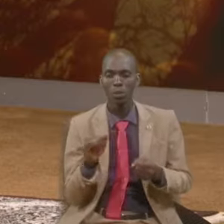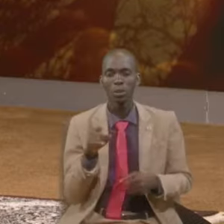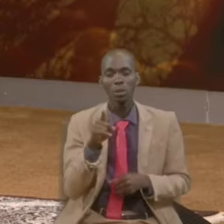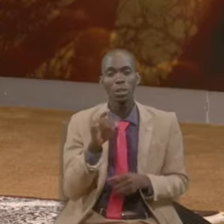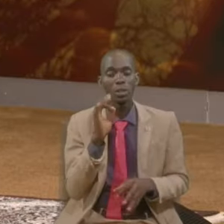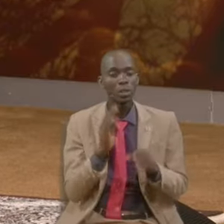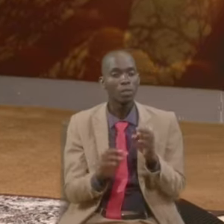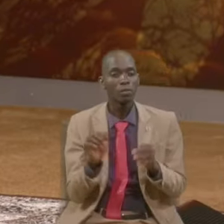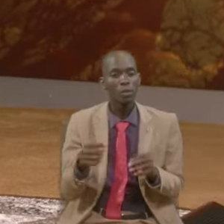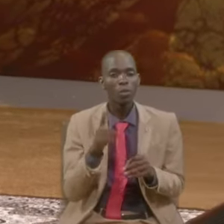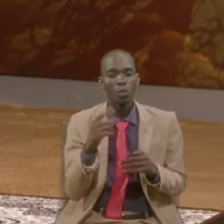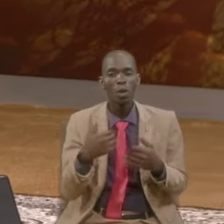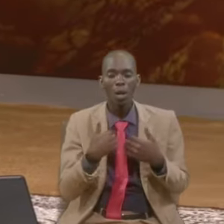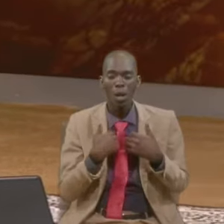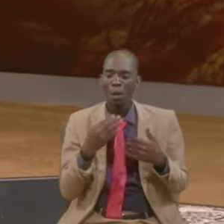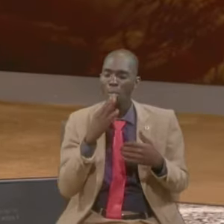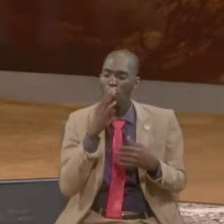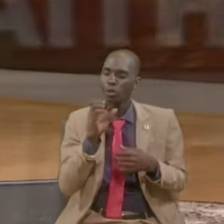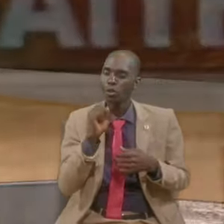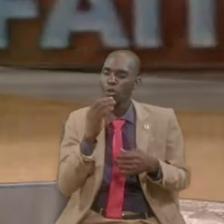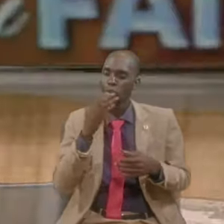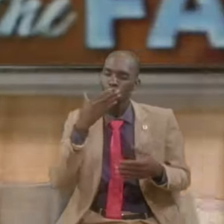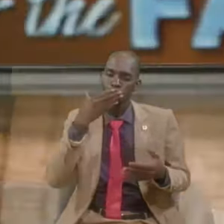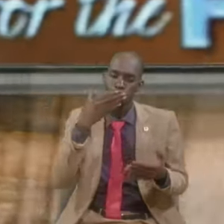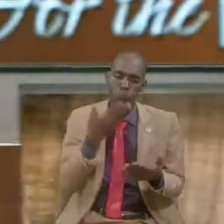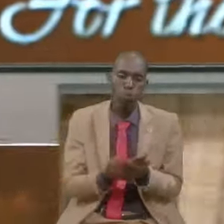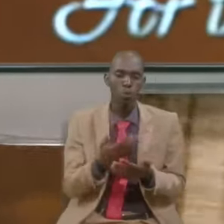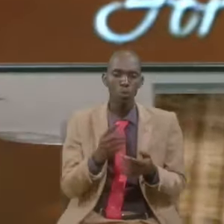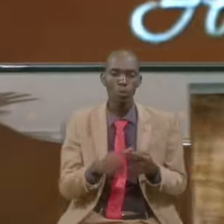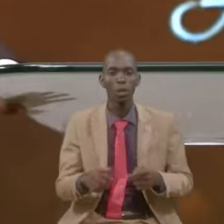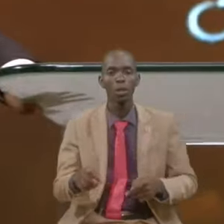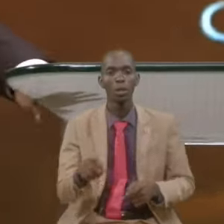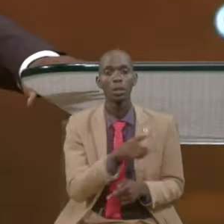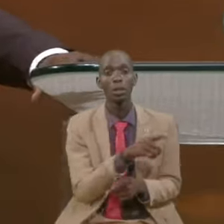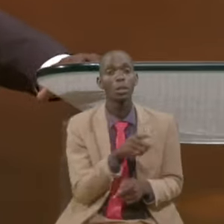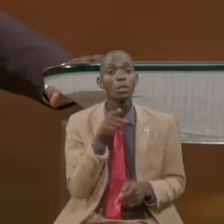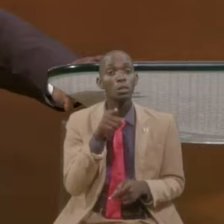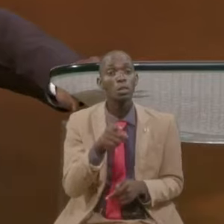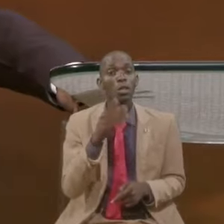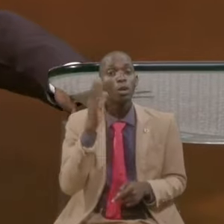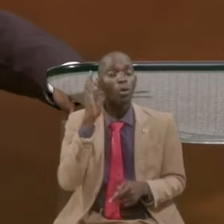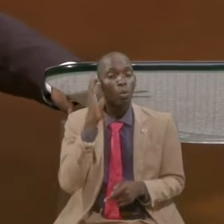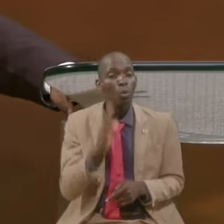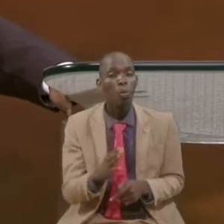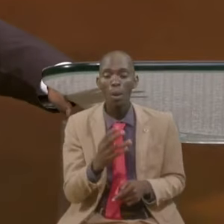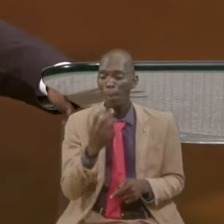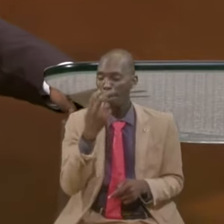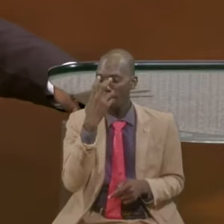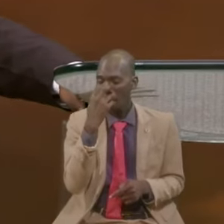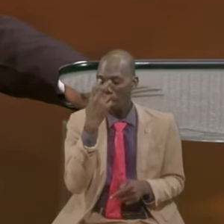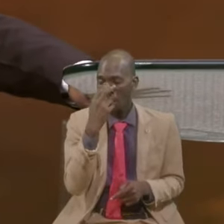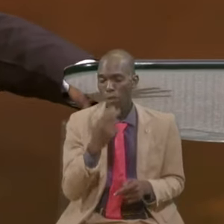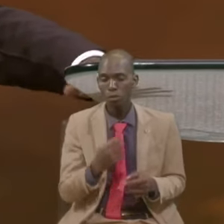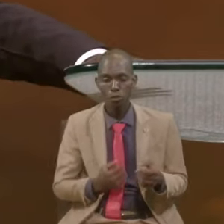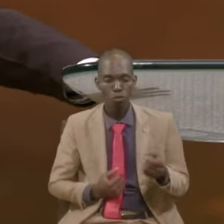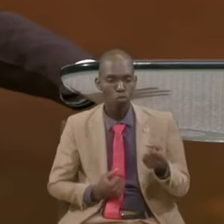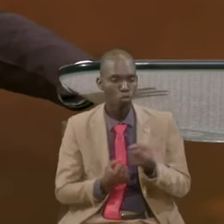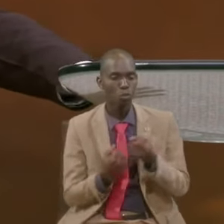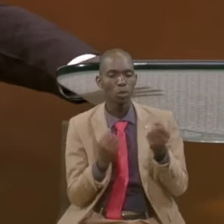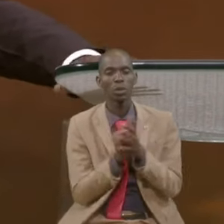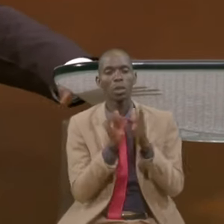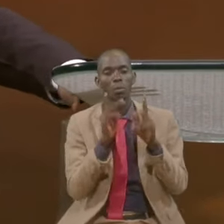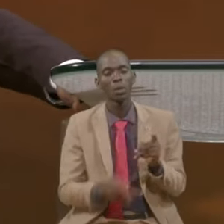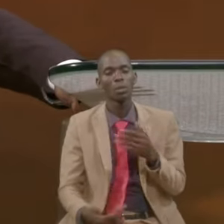anybody has been so kind to them, they will blindly support him.